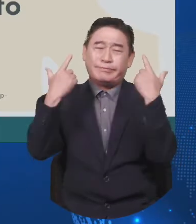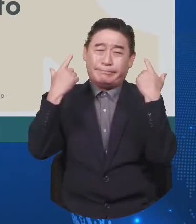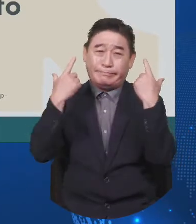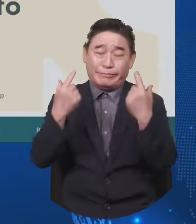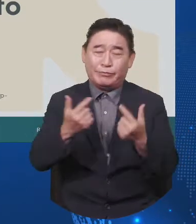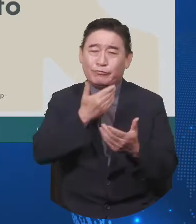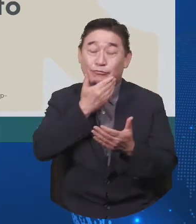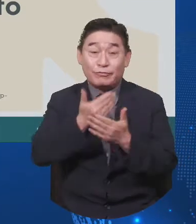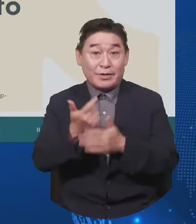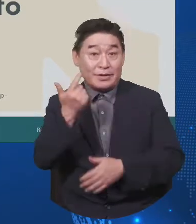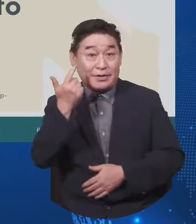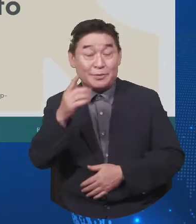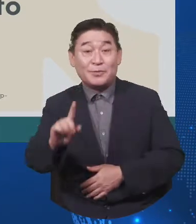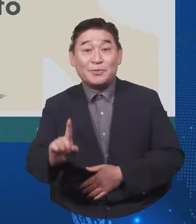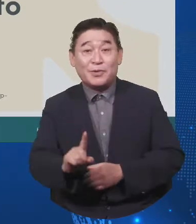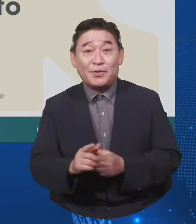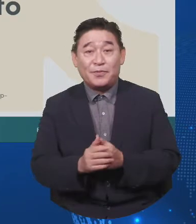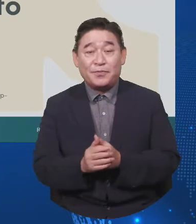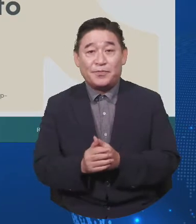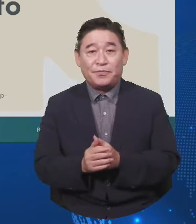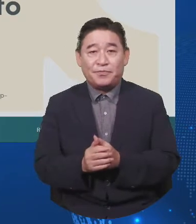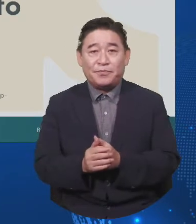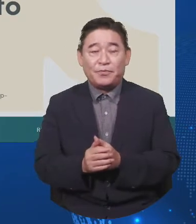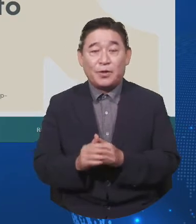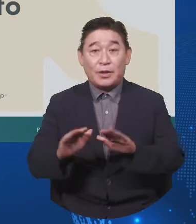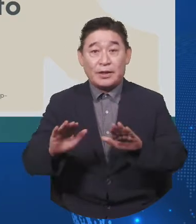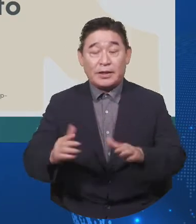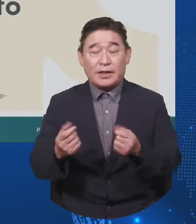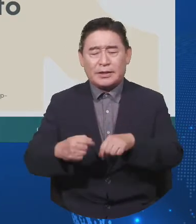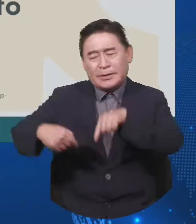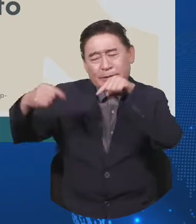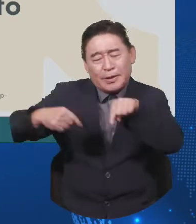what degree such cooperation is materializing.